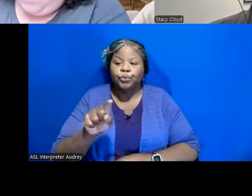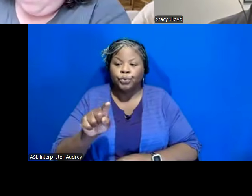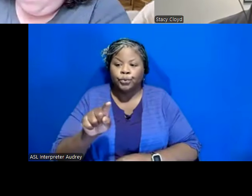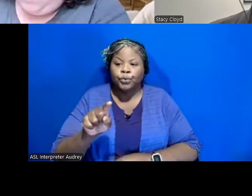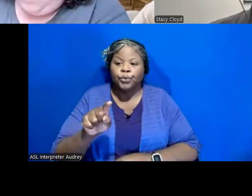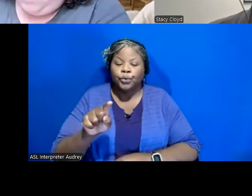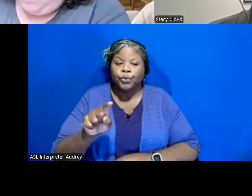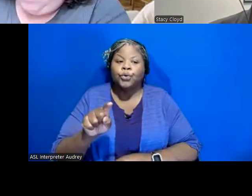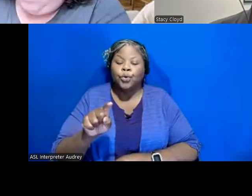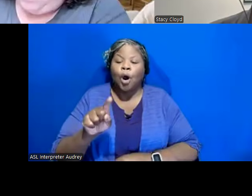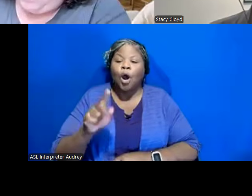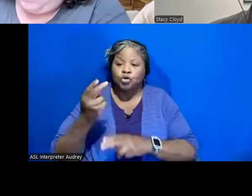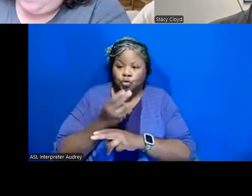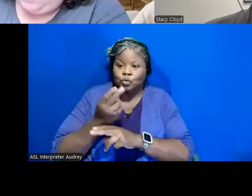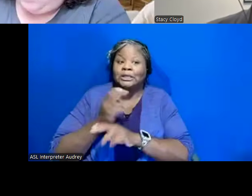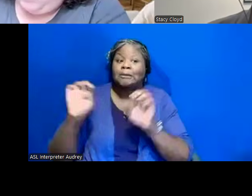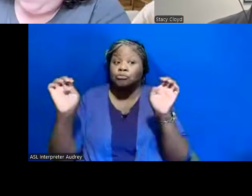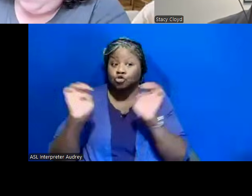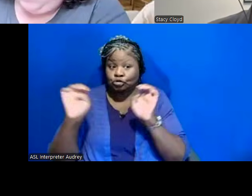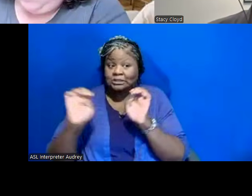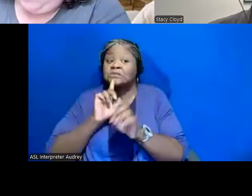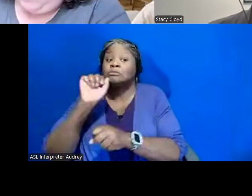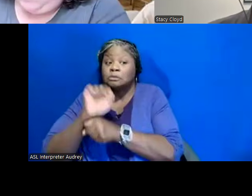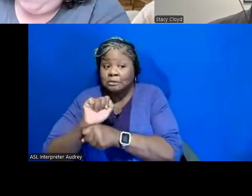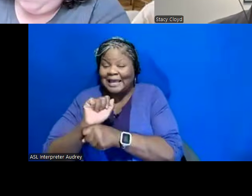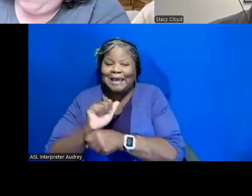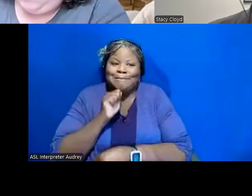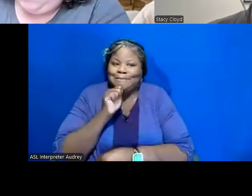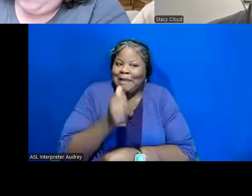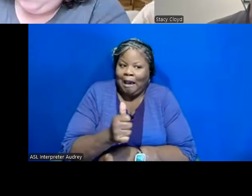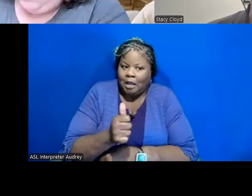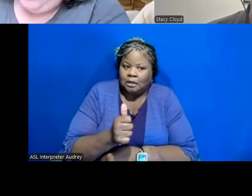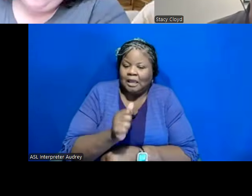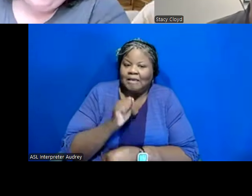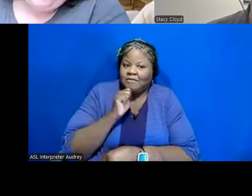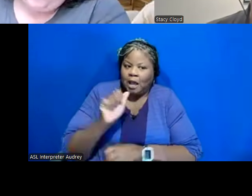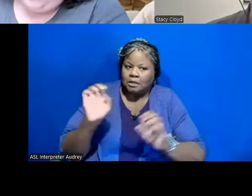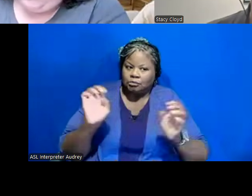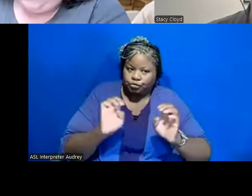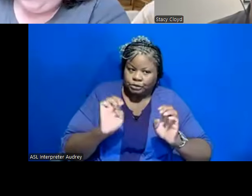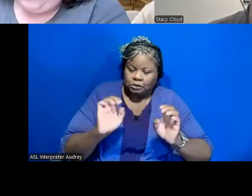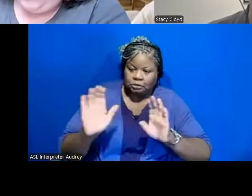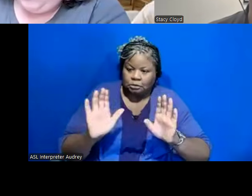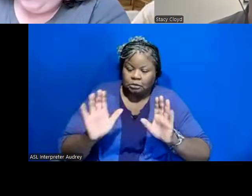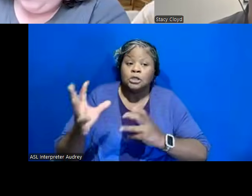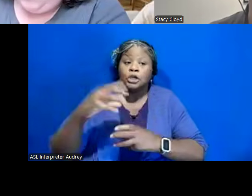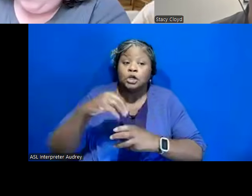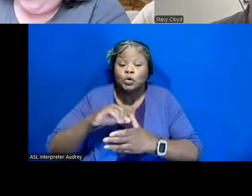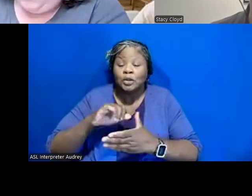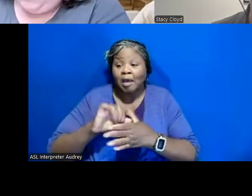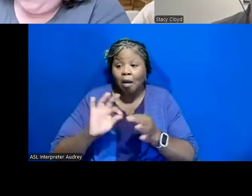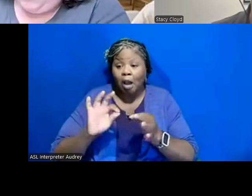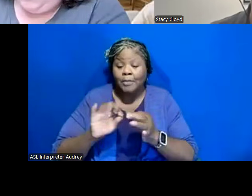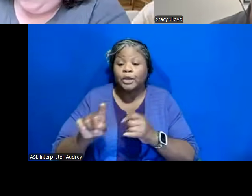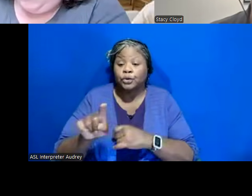treating things as emergencies when they are, and not treating things as emergencies when they are not. Um, Included in that is that